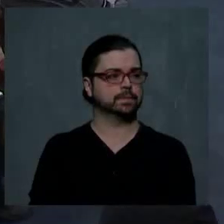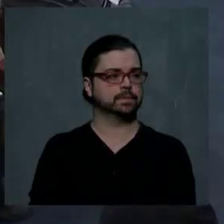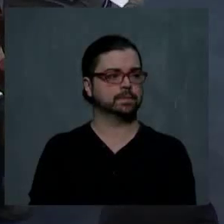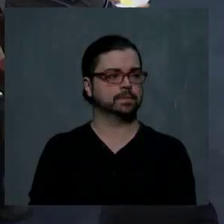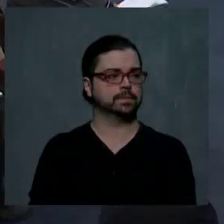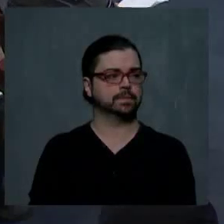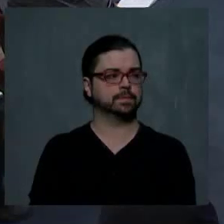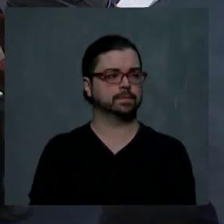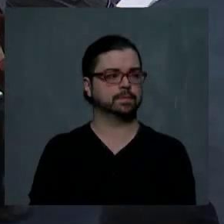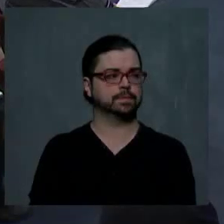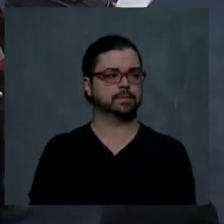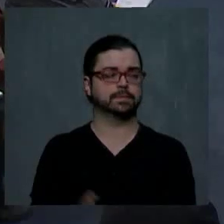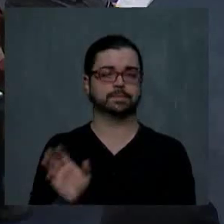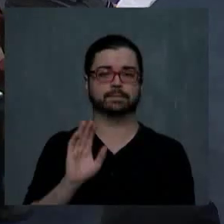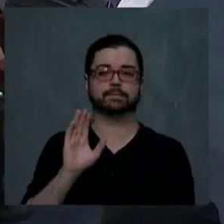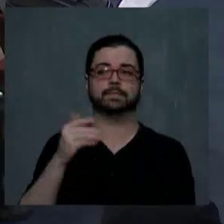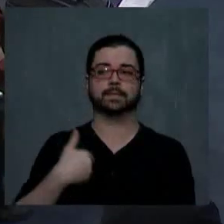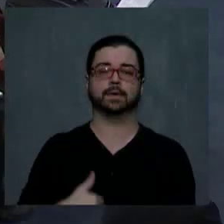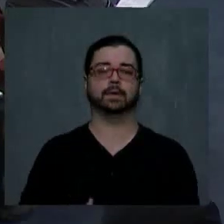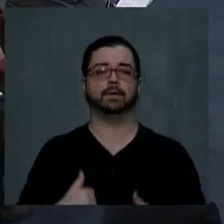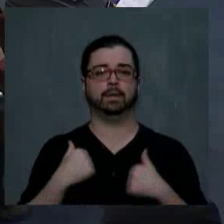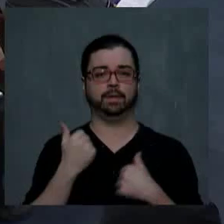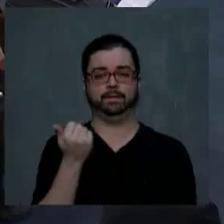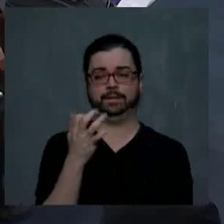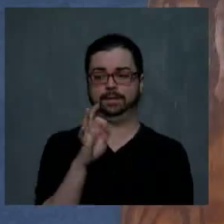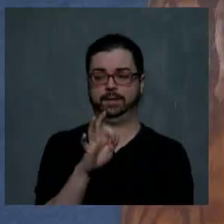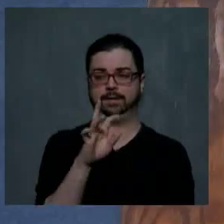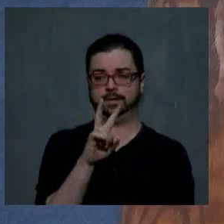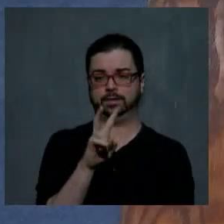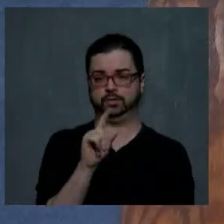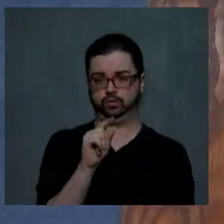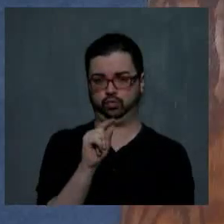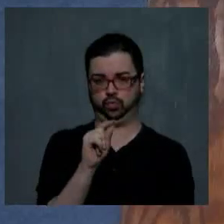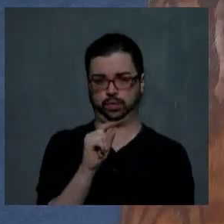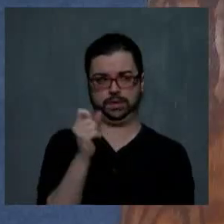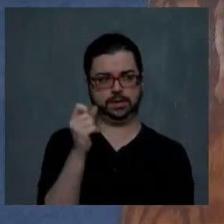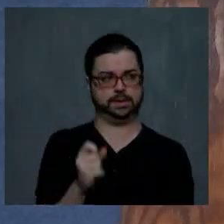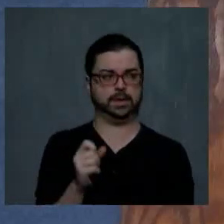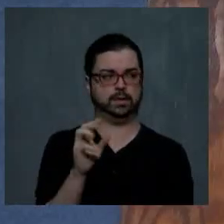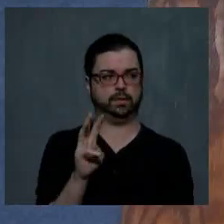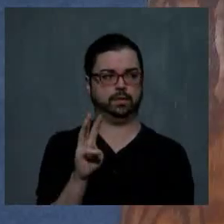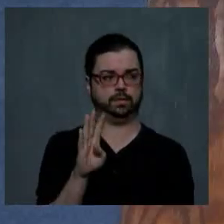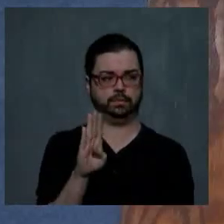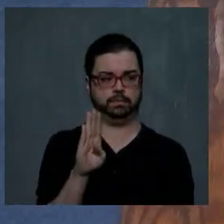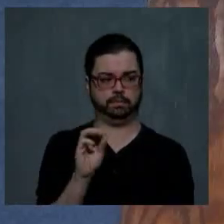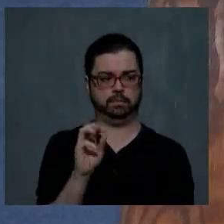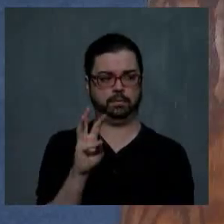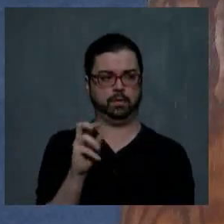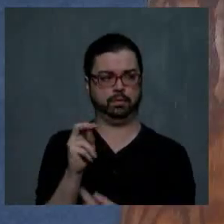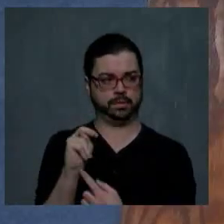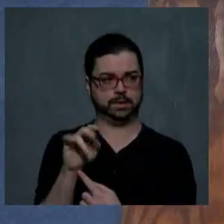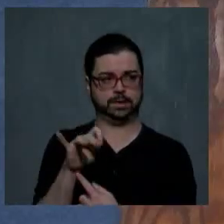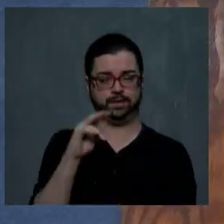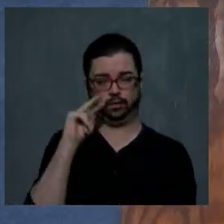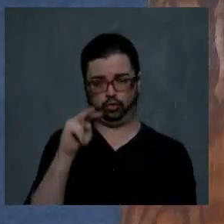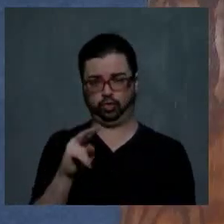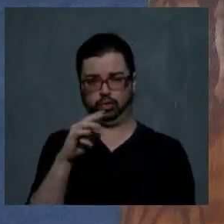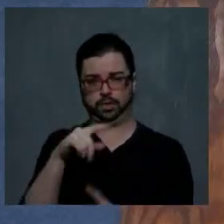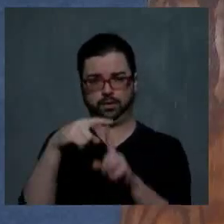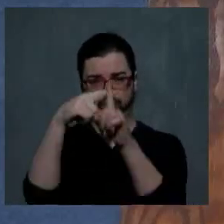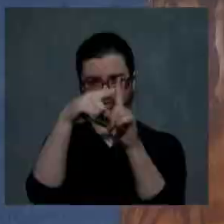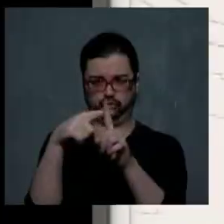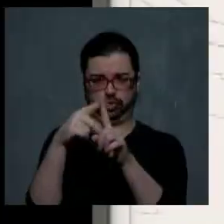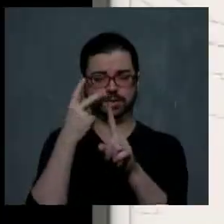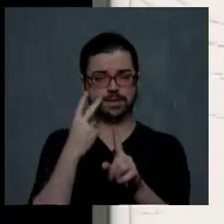Yeah, my name's Don Jack, and I live at 1920 South Bowman. And if you're looking at that chart right there, I'm kind of at the very southern